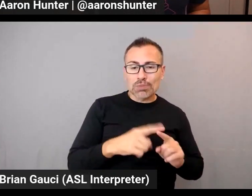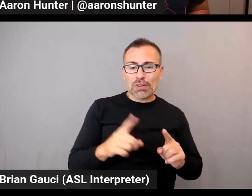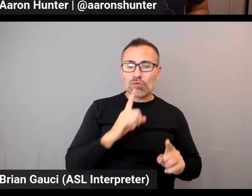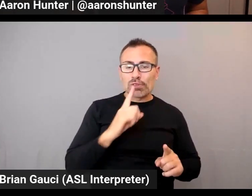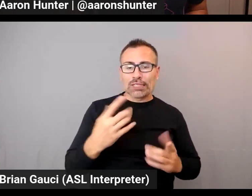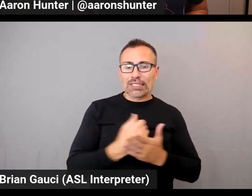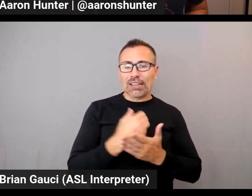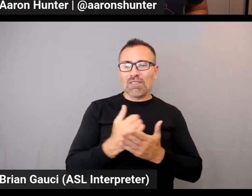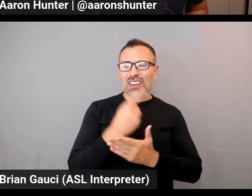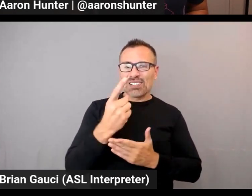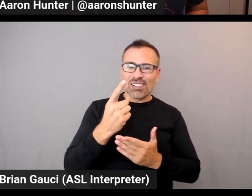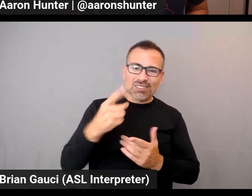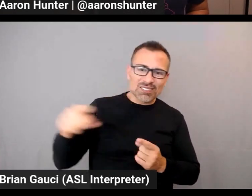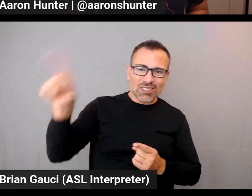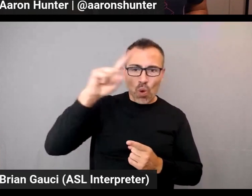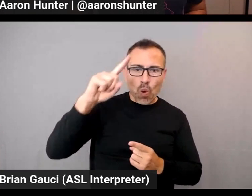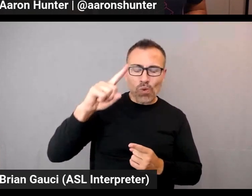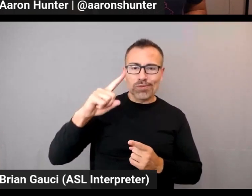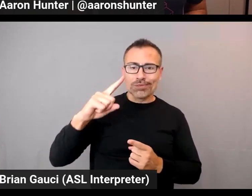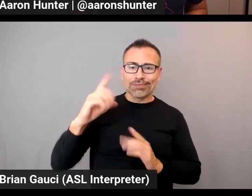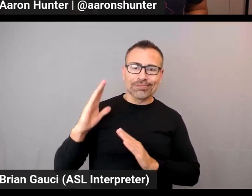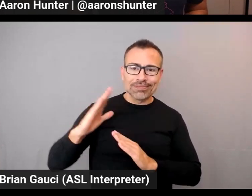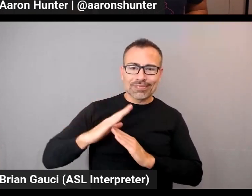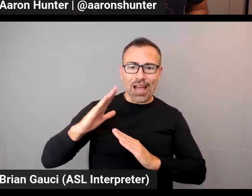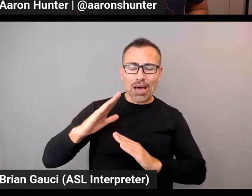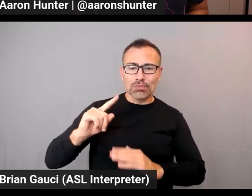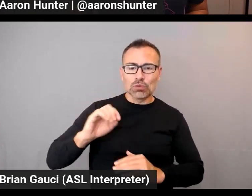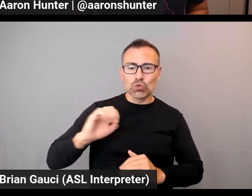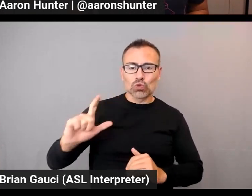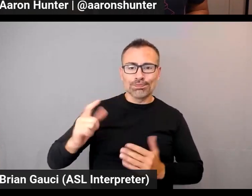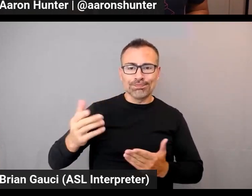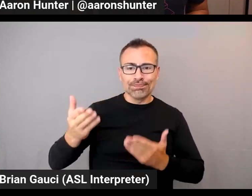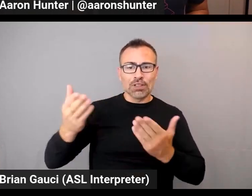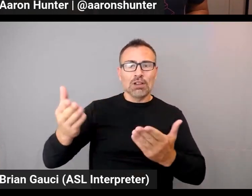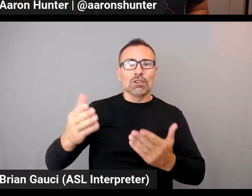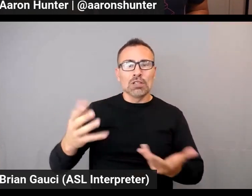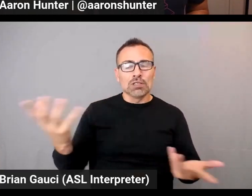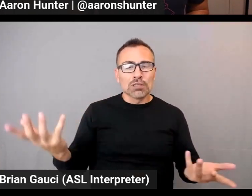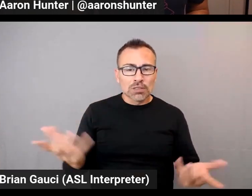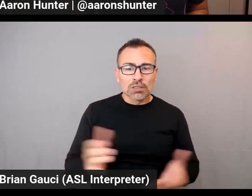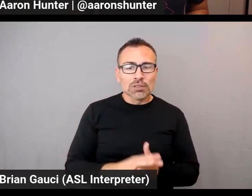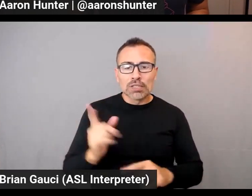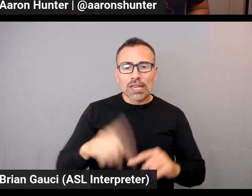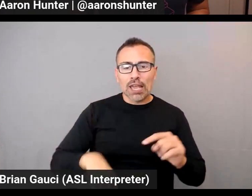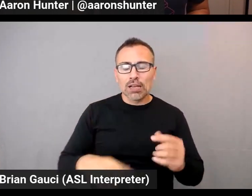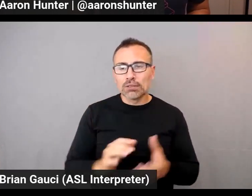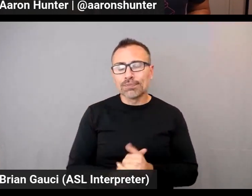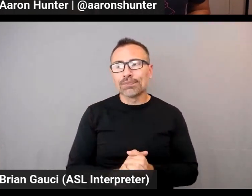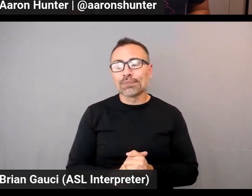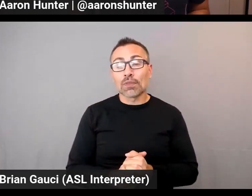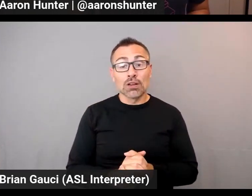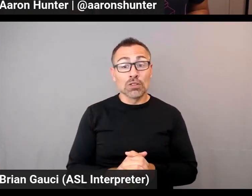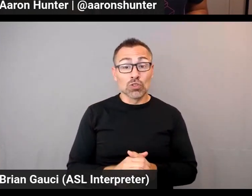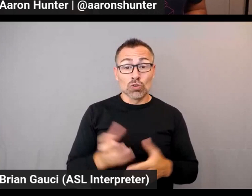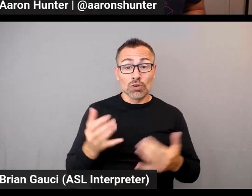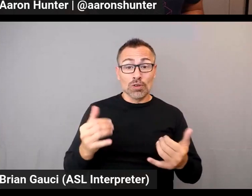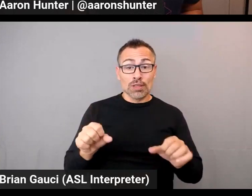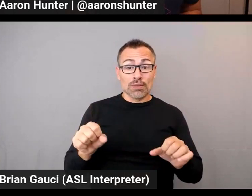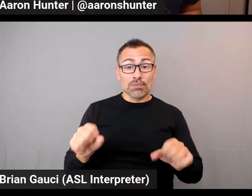latest and greatest of everything that AWS has to offer, right? If you're just stuck in your legacy sort of application. So the ability to sort